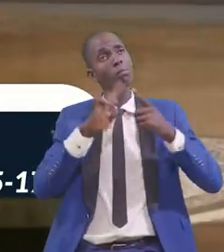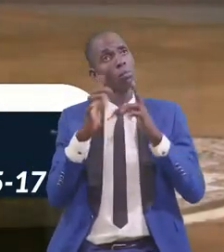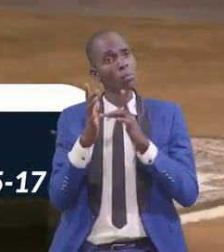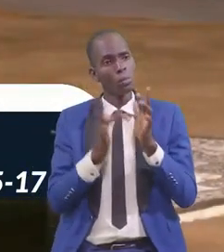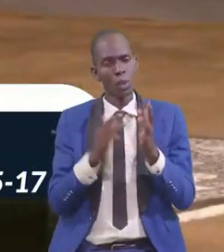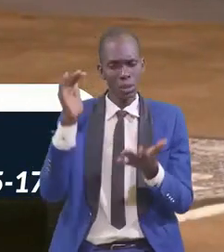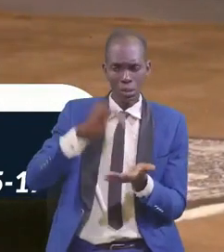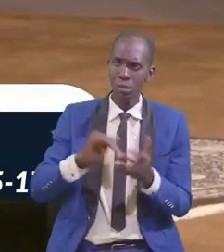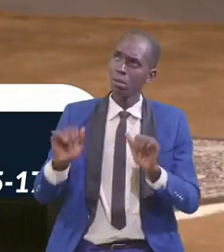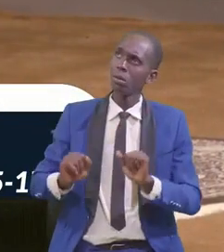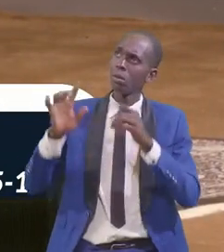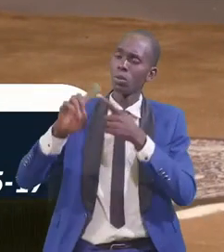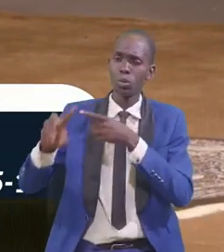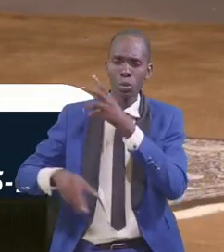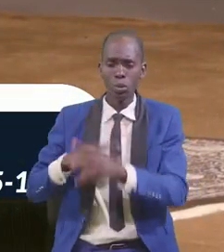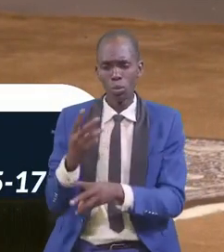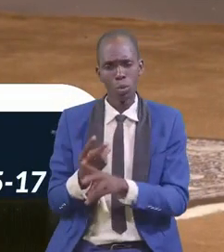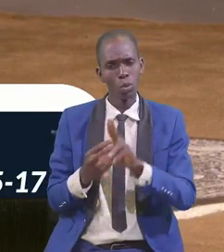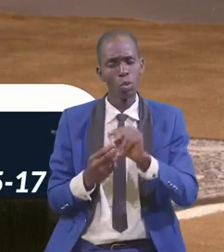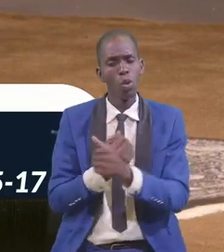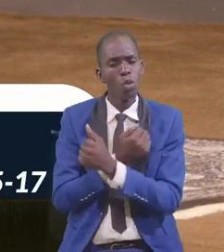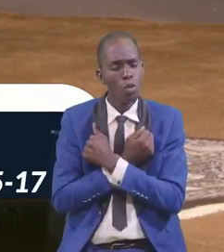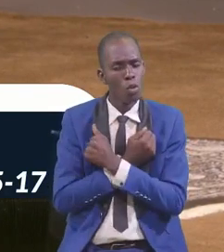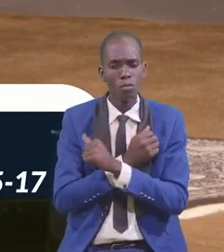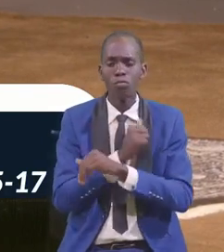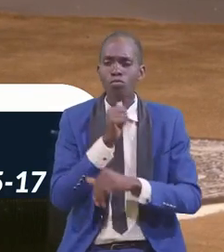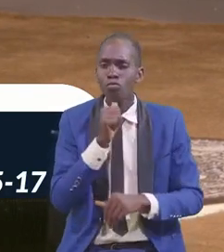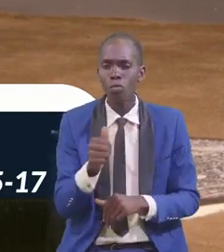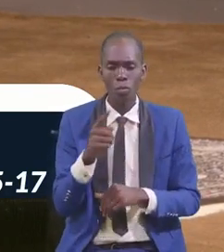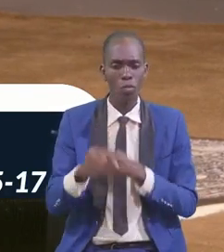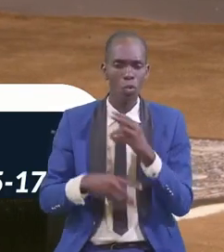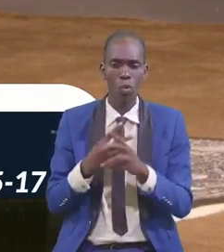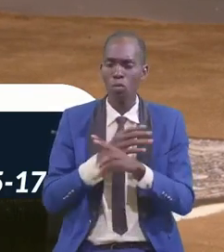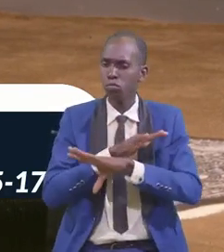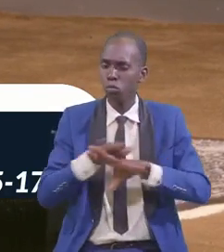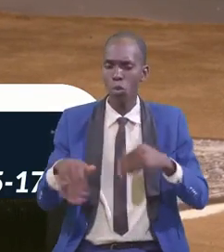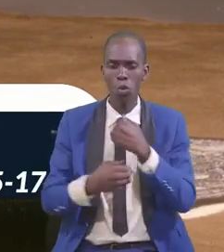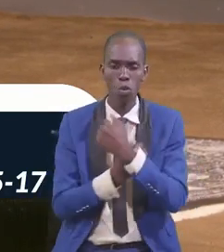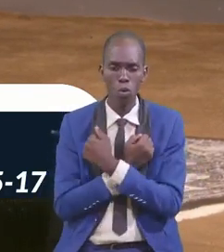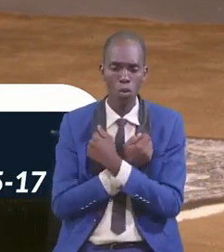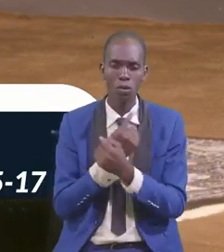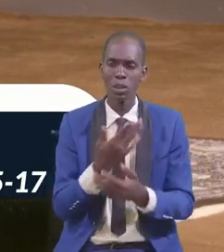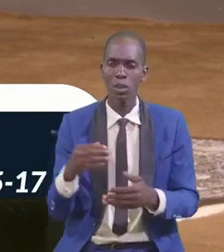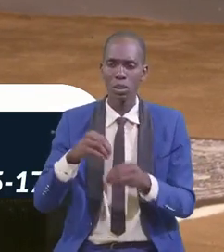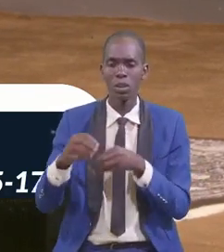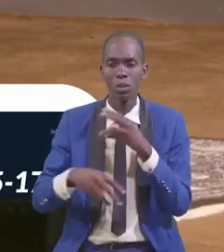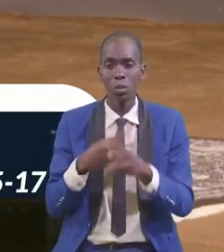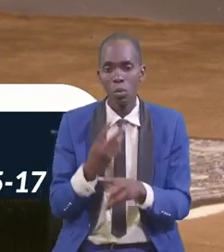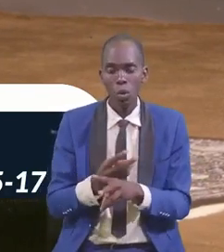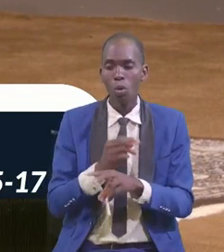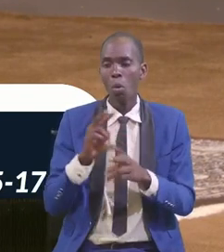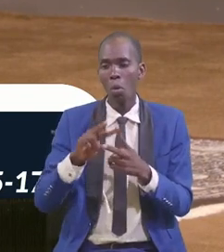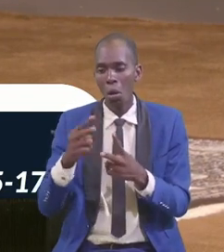world, neither the things that are in the world. The things that are in the world, the wealth of the